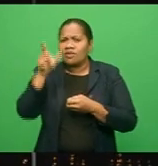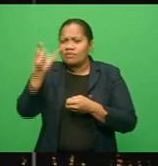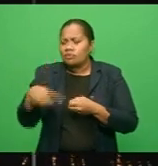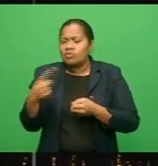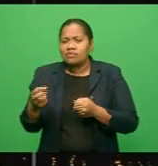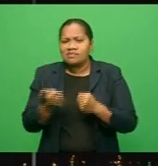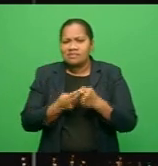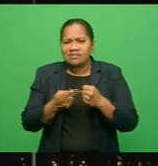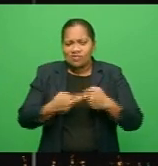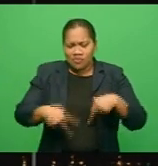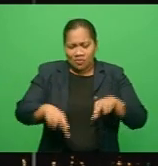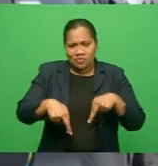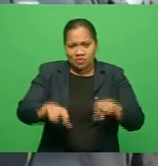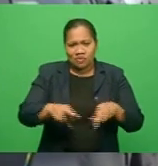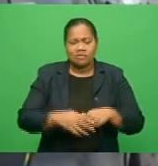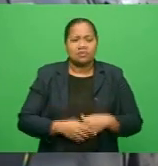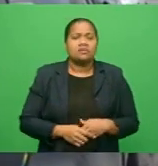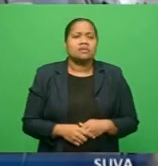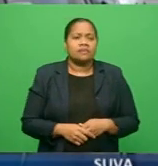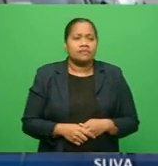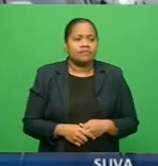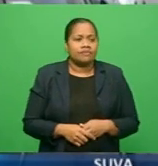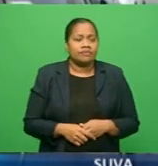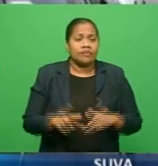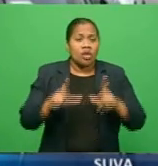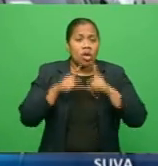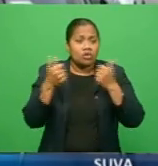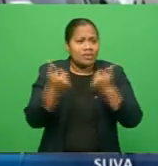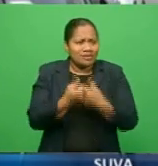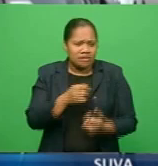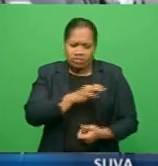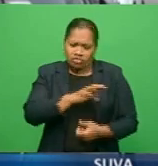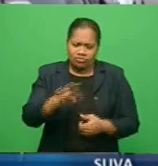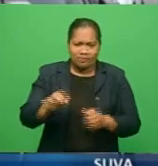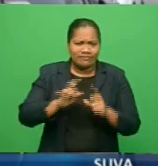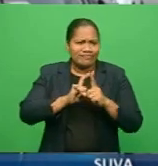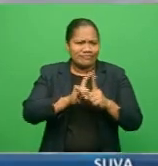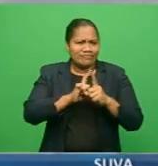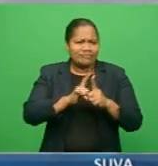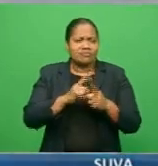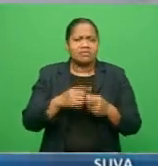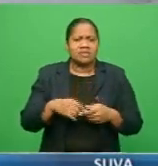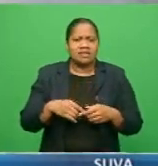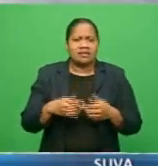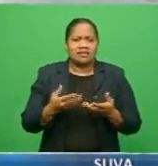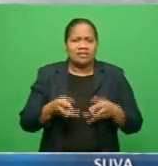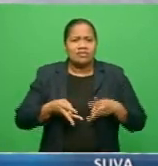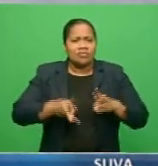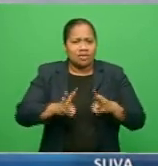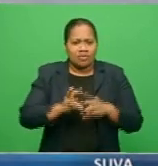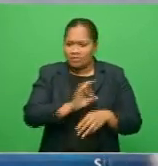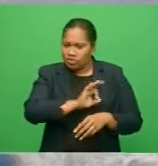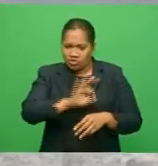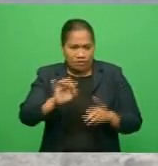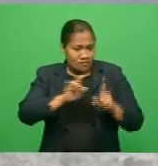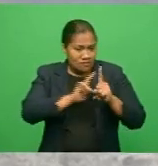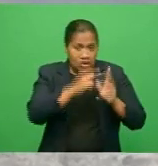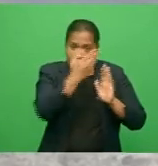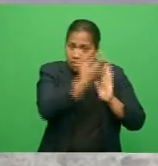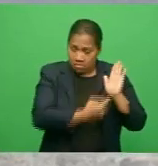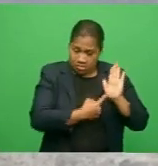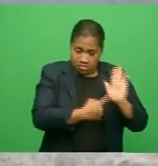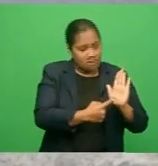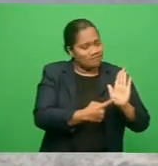has the details. Contractors not adhering to repair methods that is supposed to be followed will not be spared, says